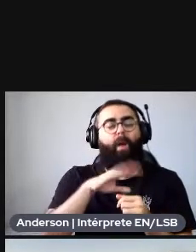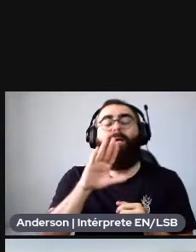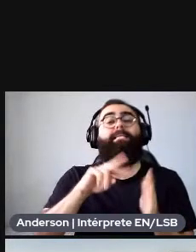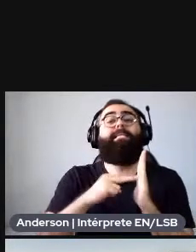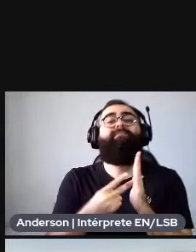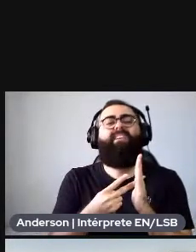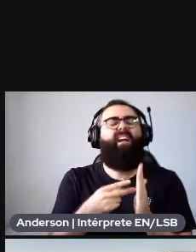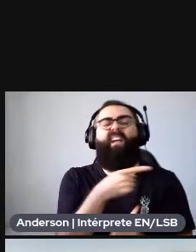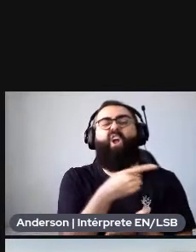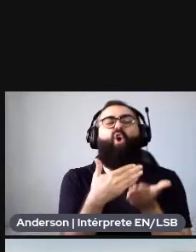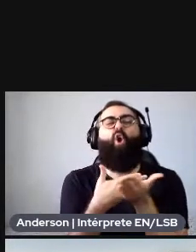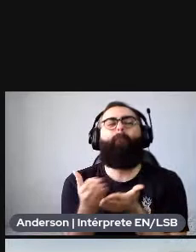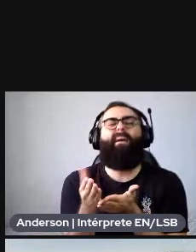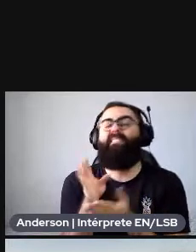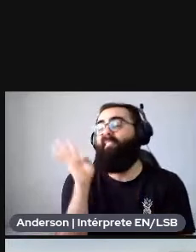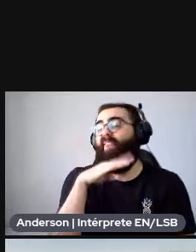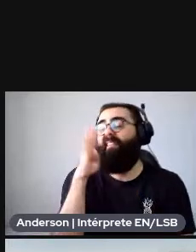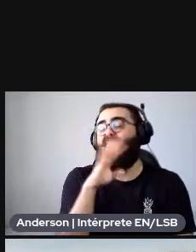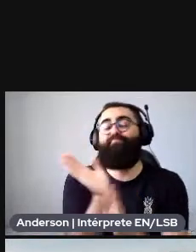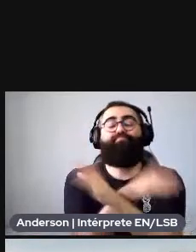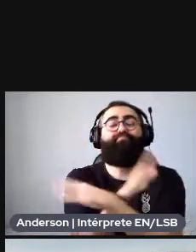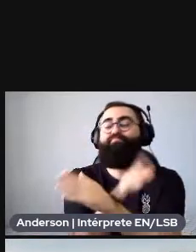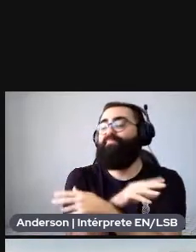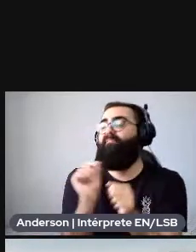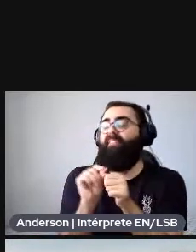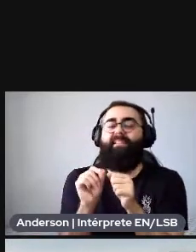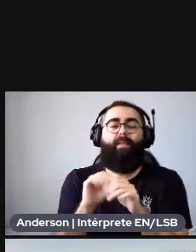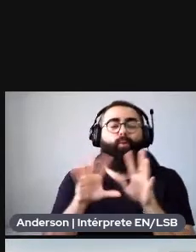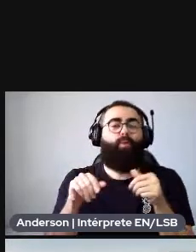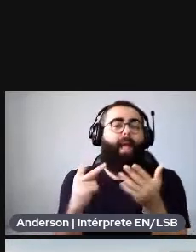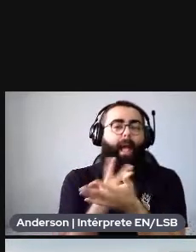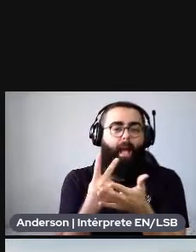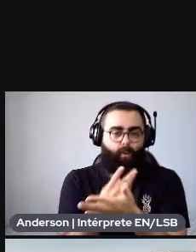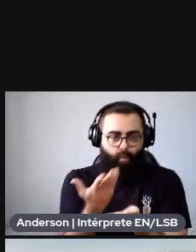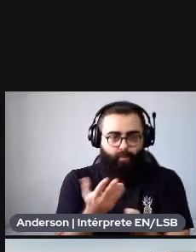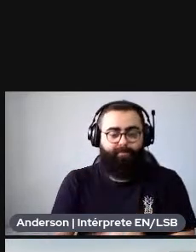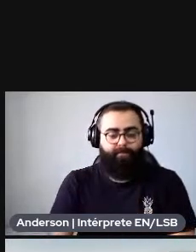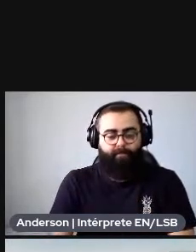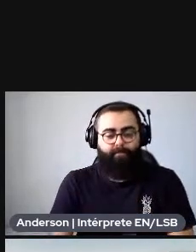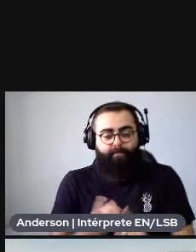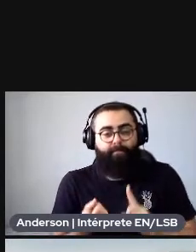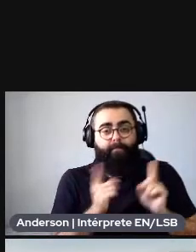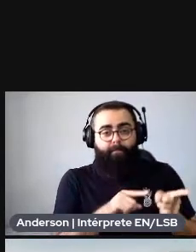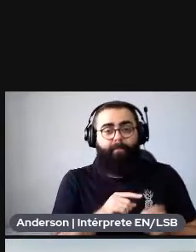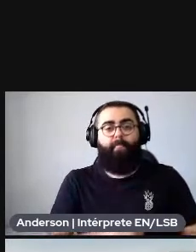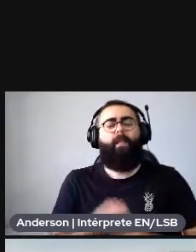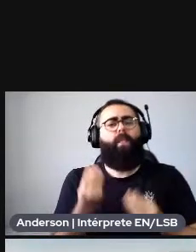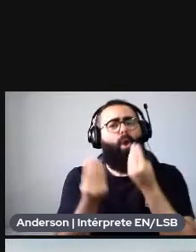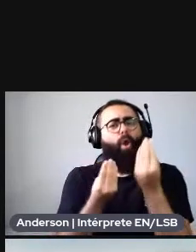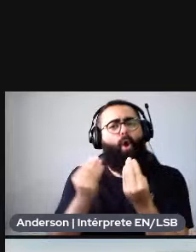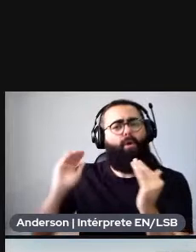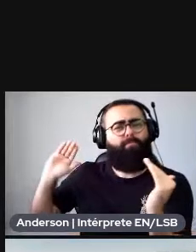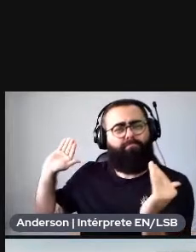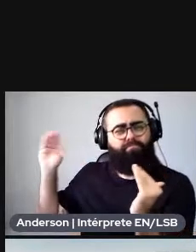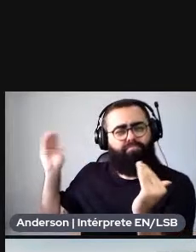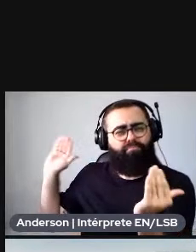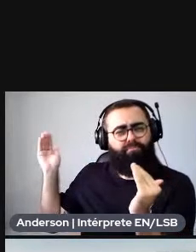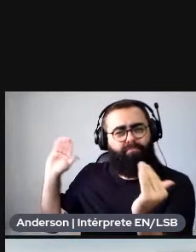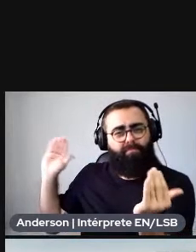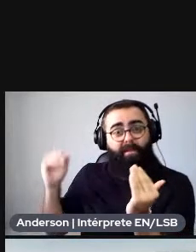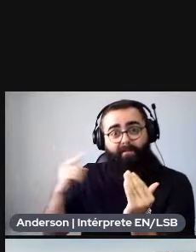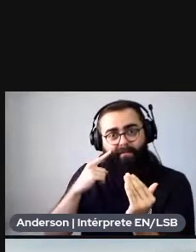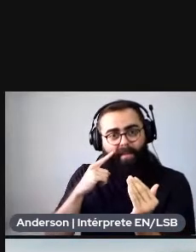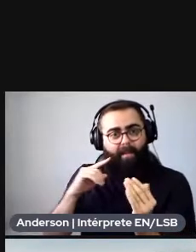the overview that I just gave shows that the aspectual meaning of to begin is connected to the literal meaning of